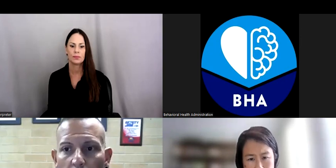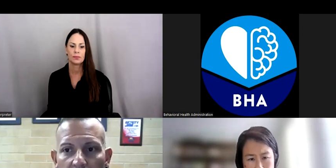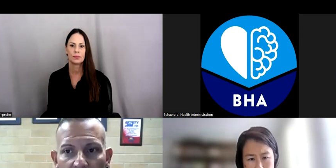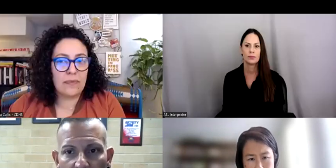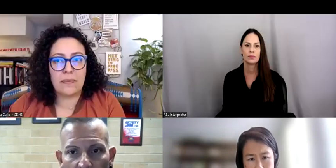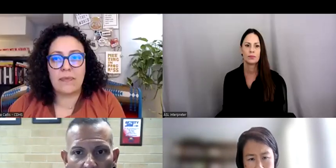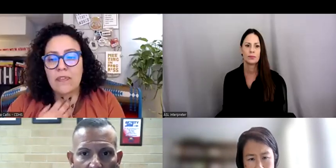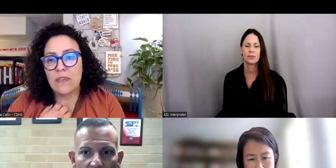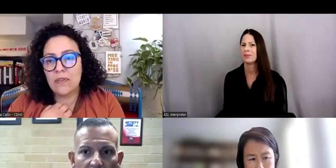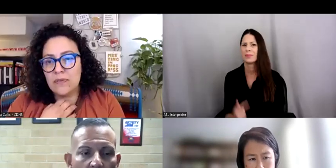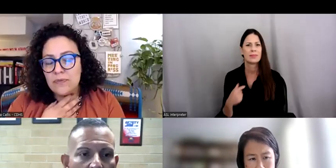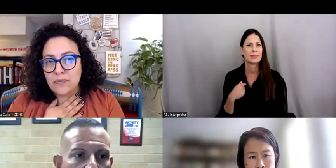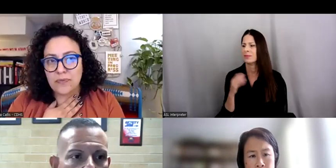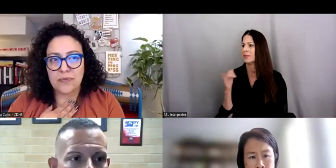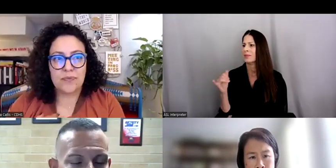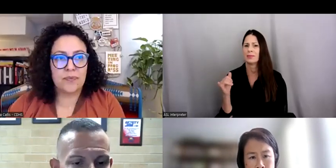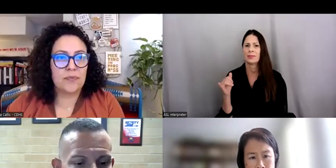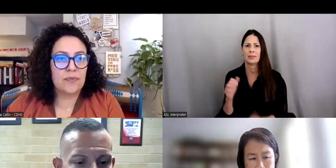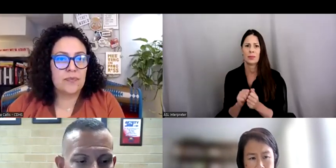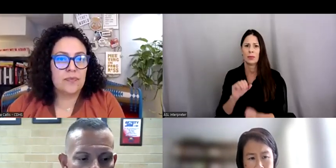And I'm with Seth too, and I understand what